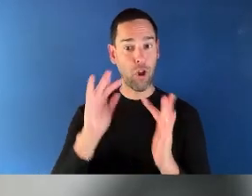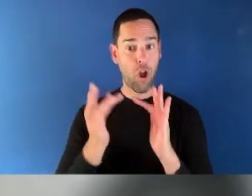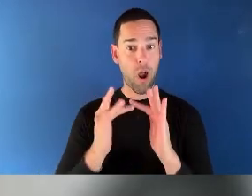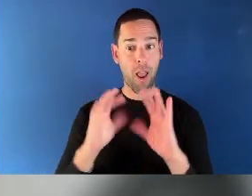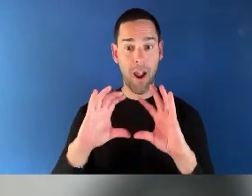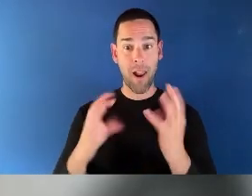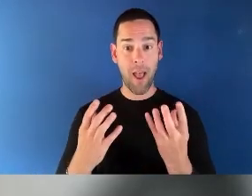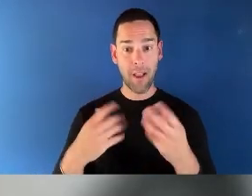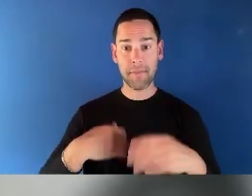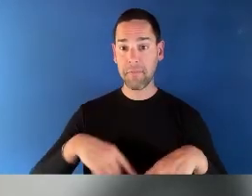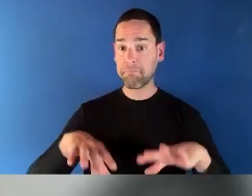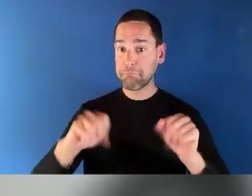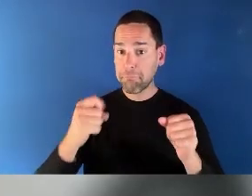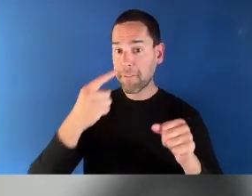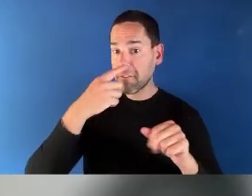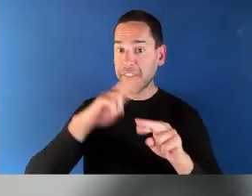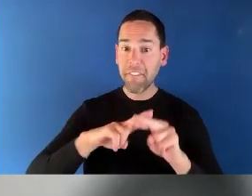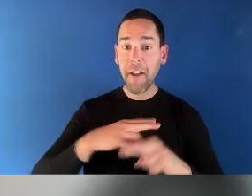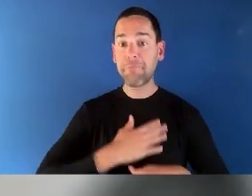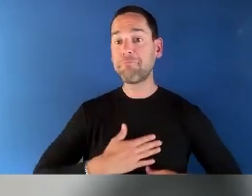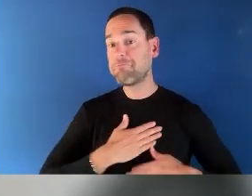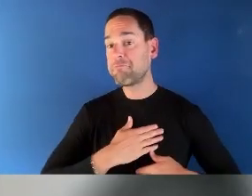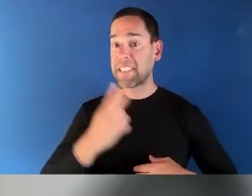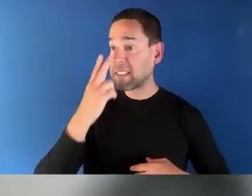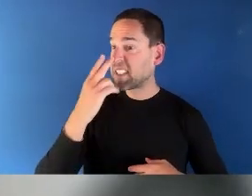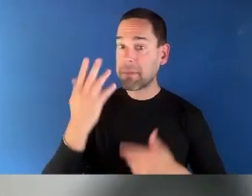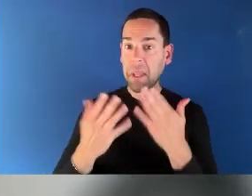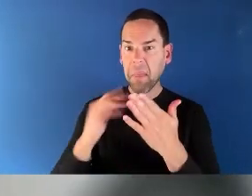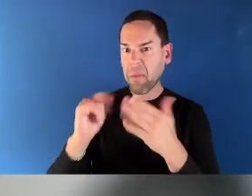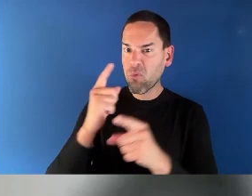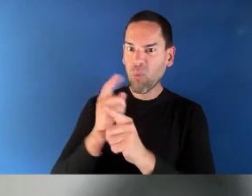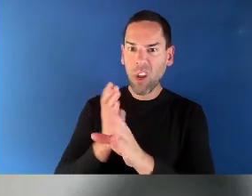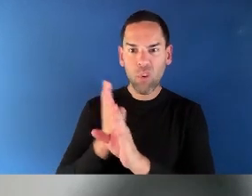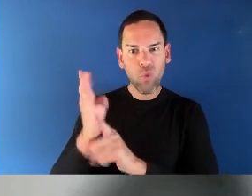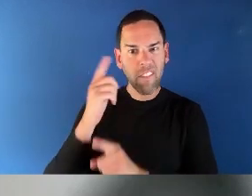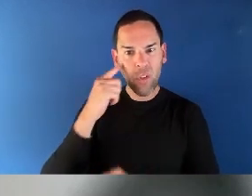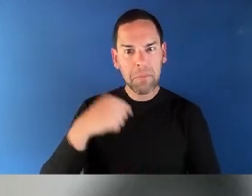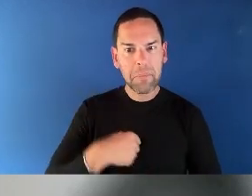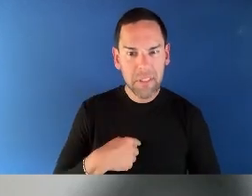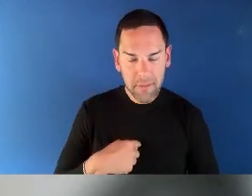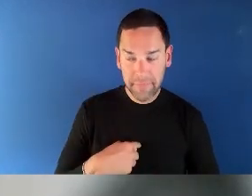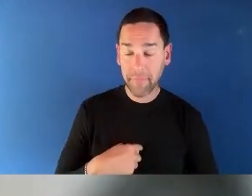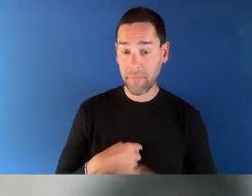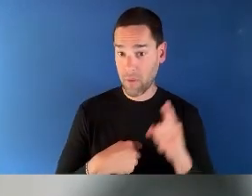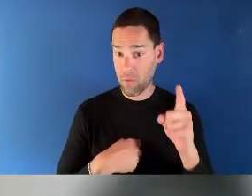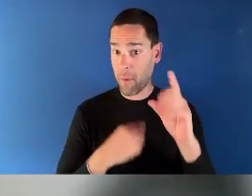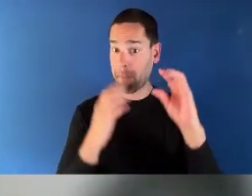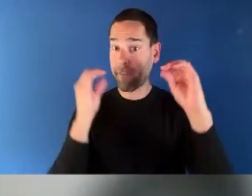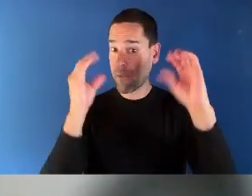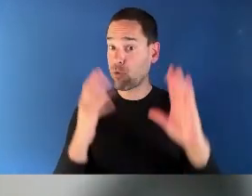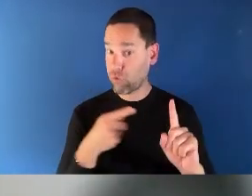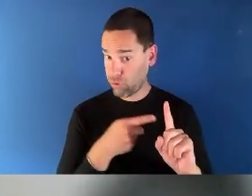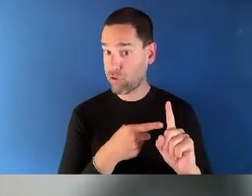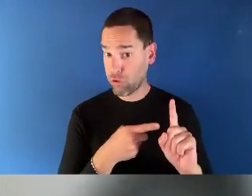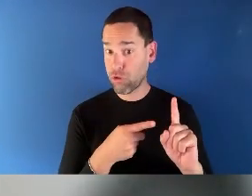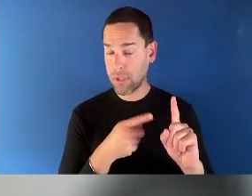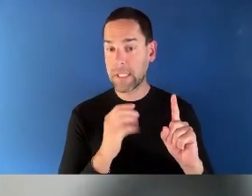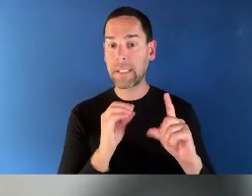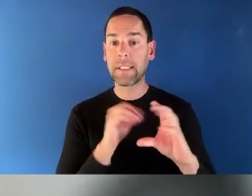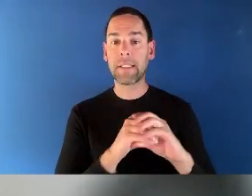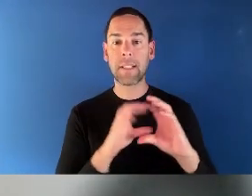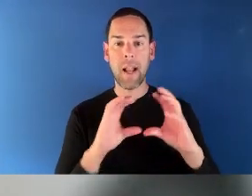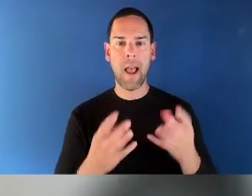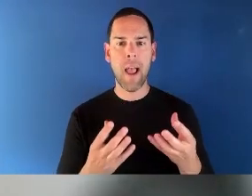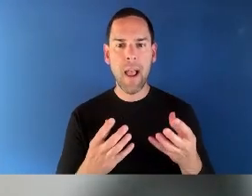and to explore a career path. And I had a professor, um,